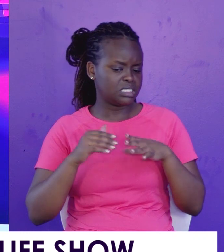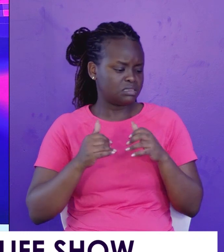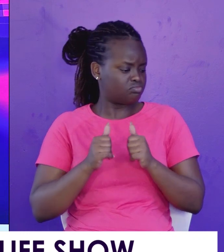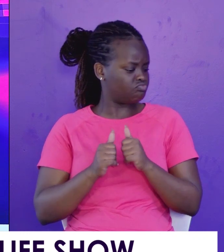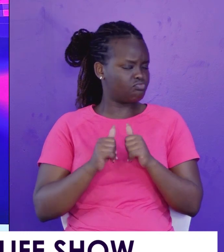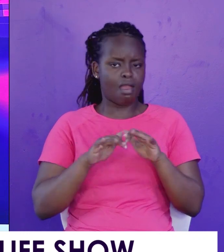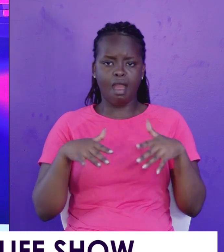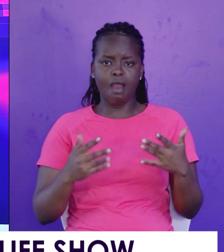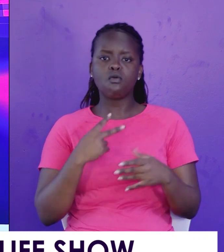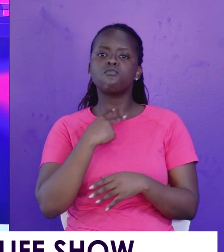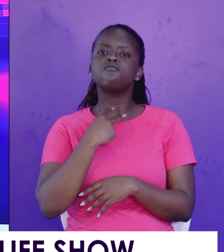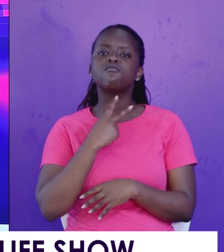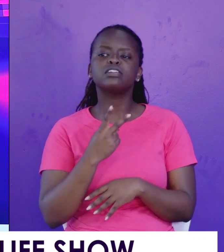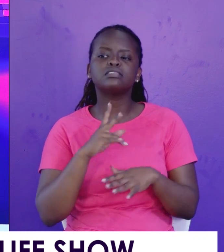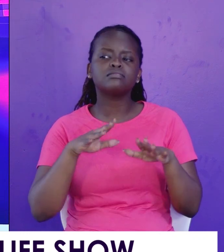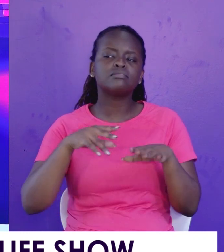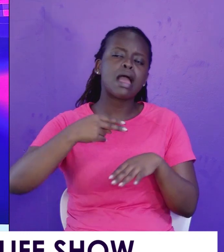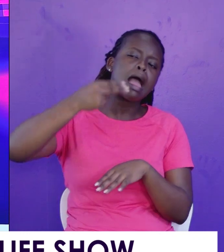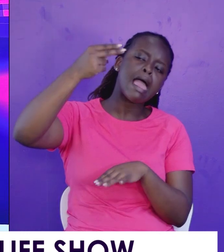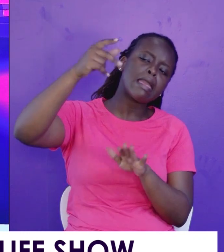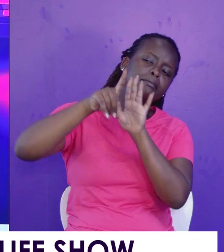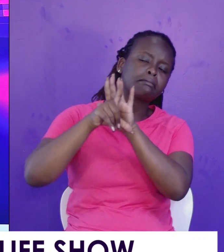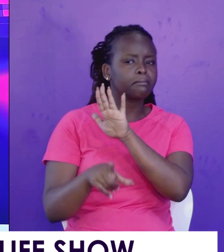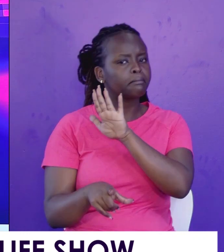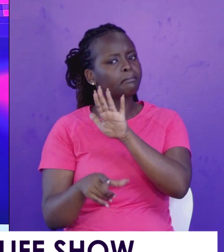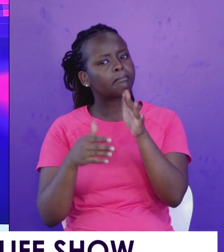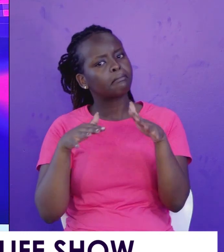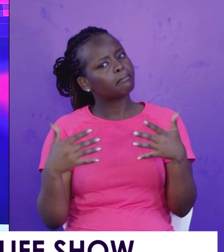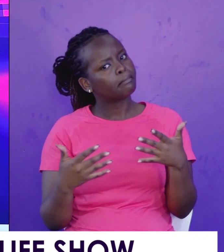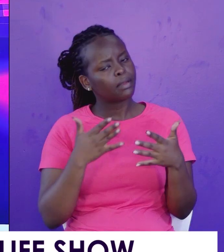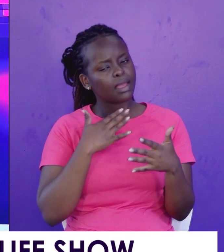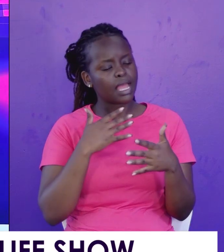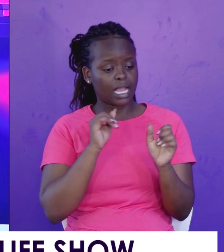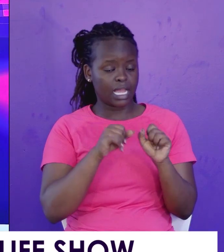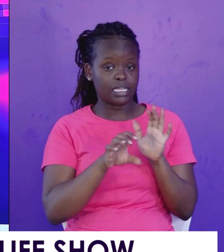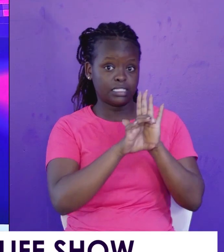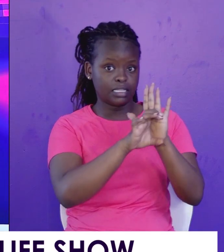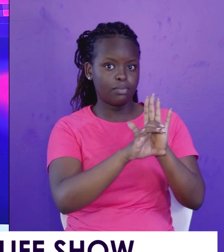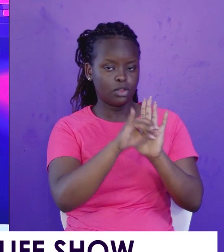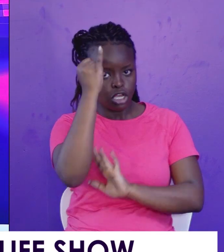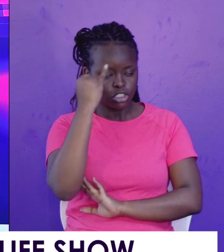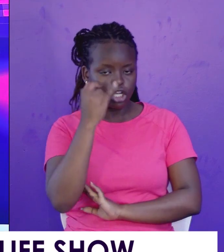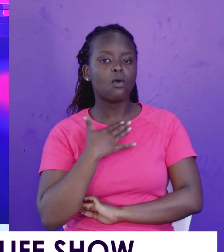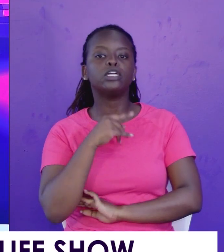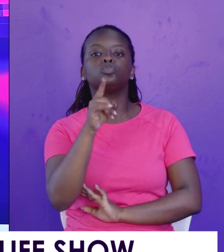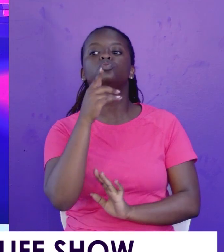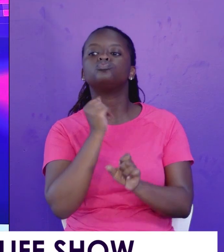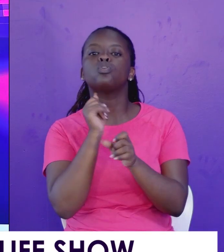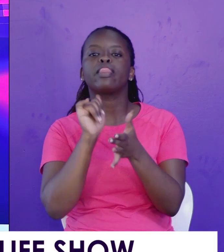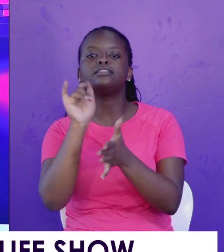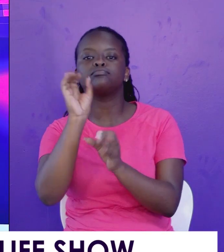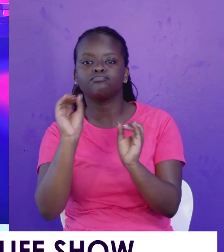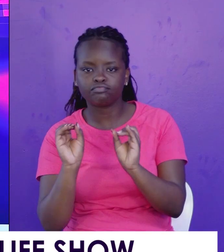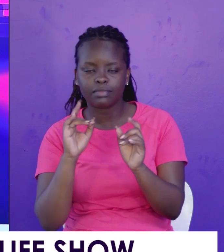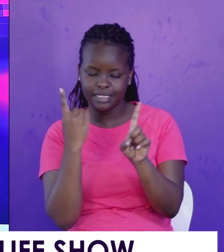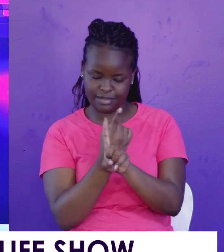the tone they're giving. I can say, Jonah, I don't want you to do that. And I can say, Jonah, I don't want you to do that. That's the difference of the